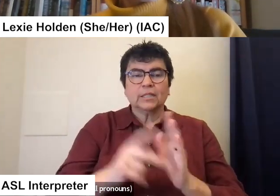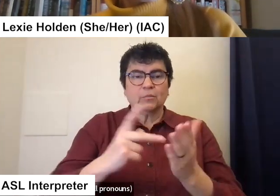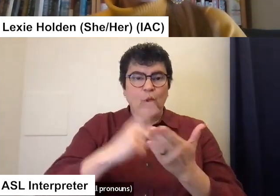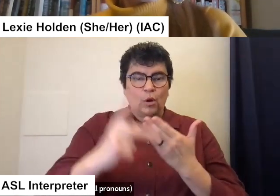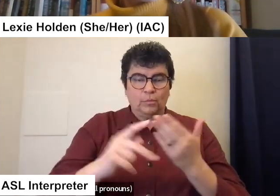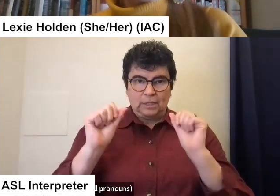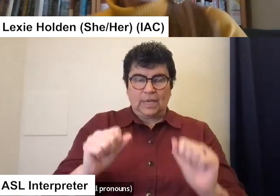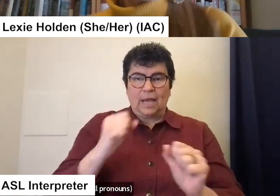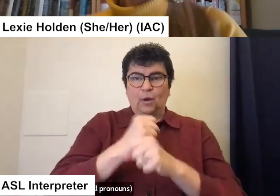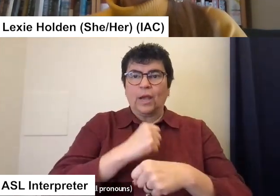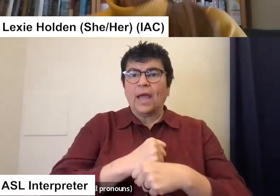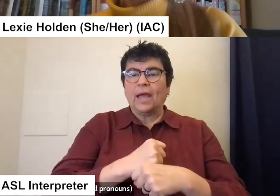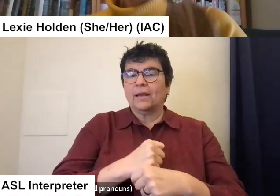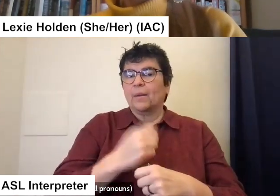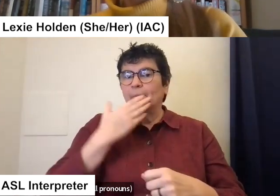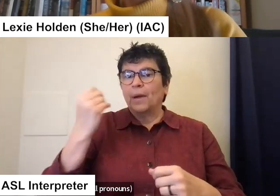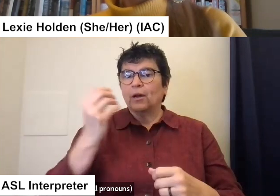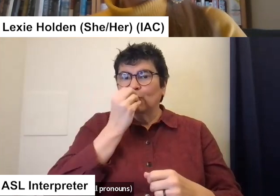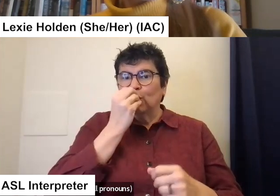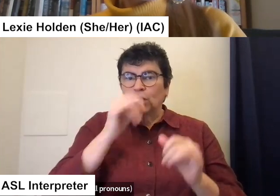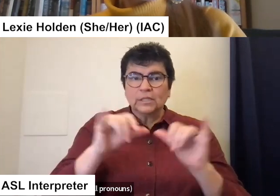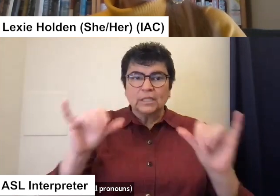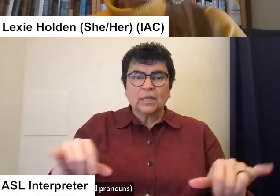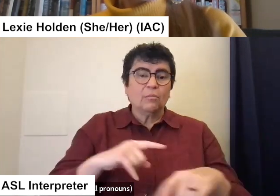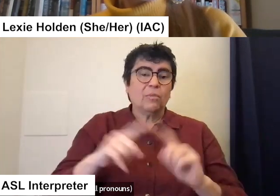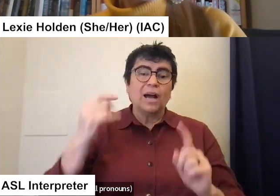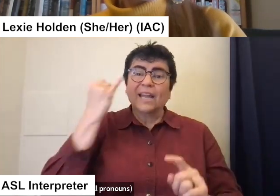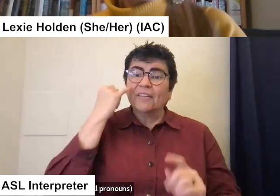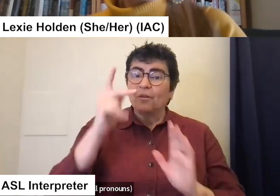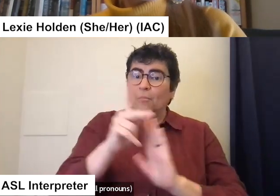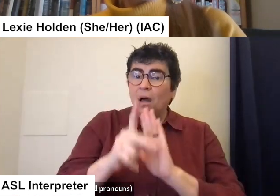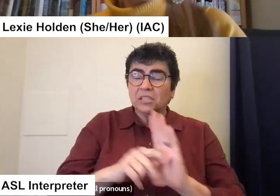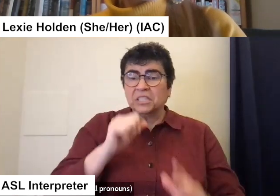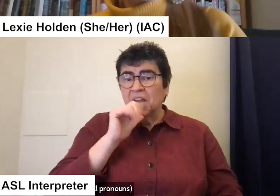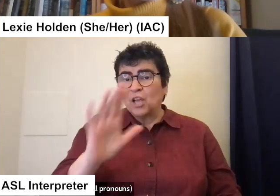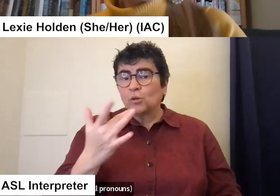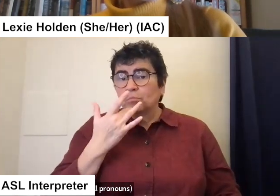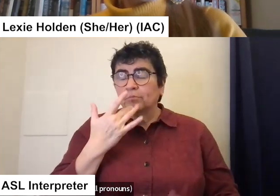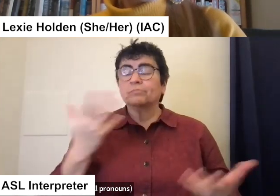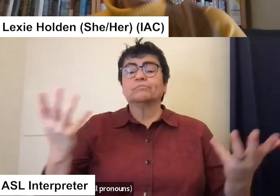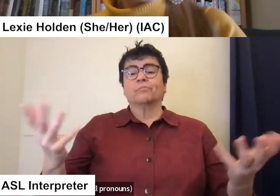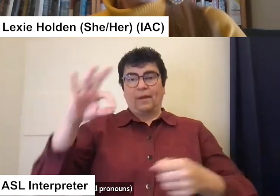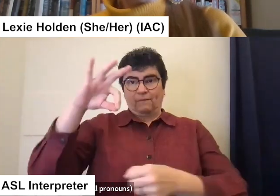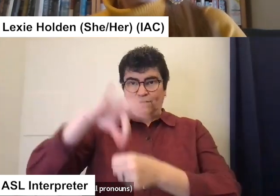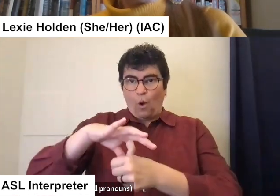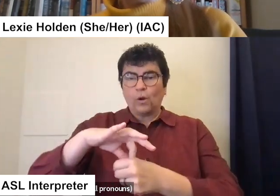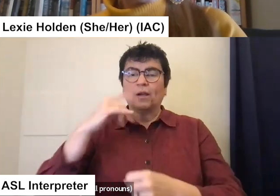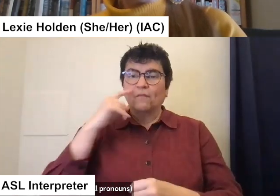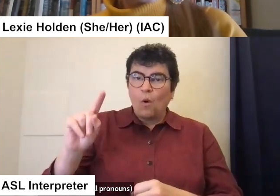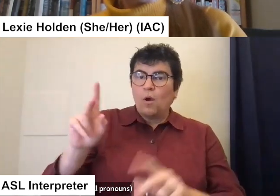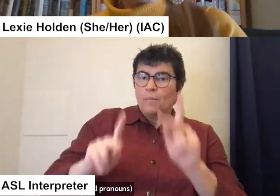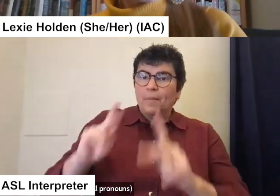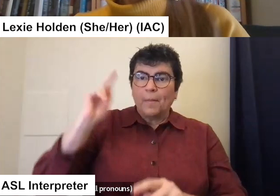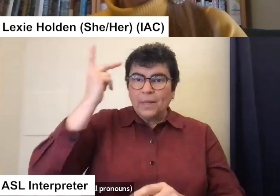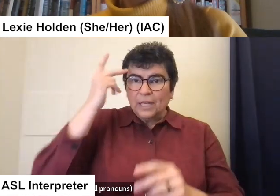can create a better food system. But even if policy isn't your thing, voting for elected officials and